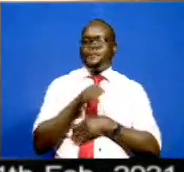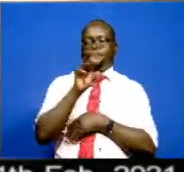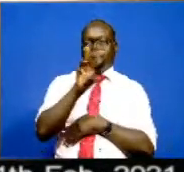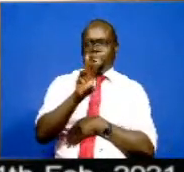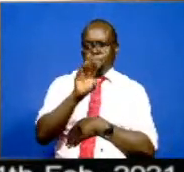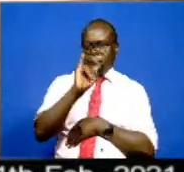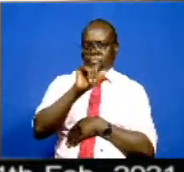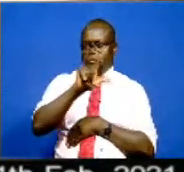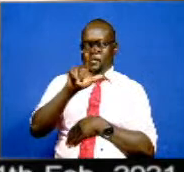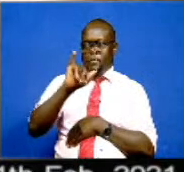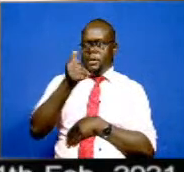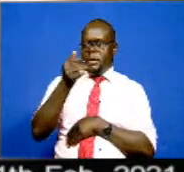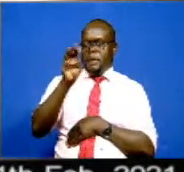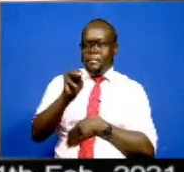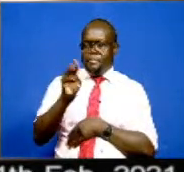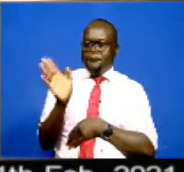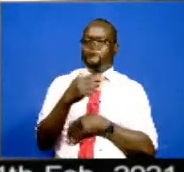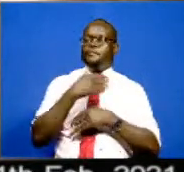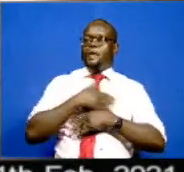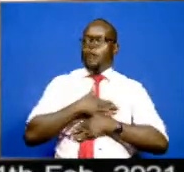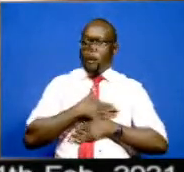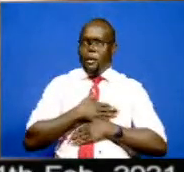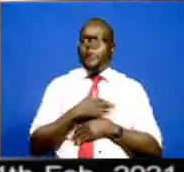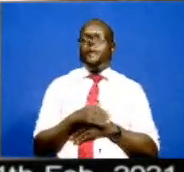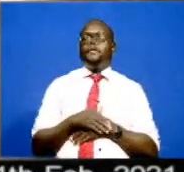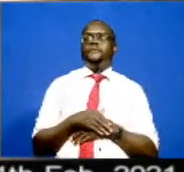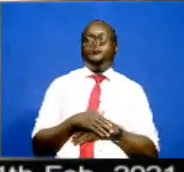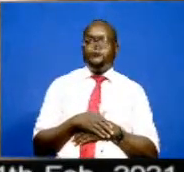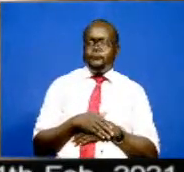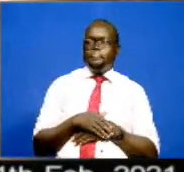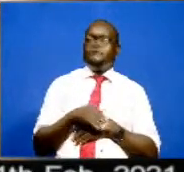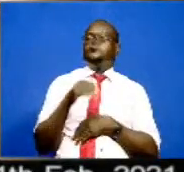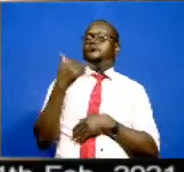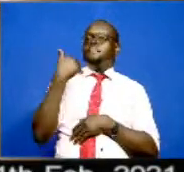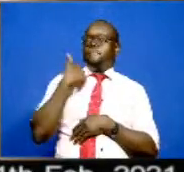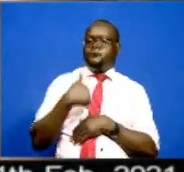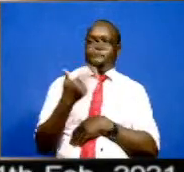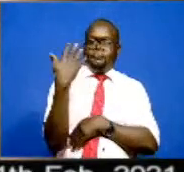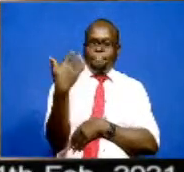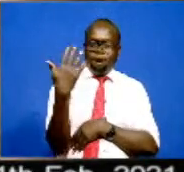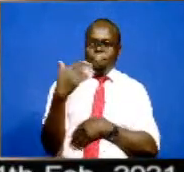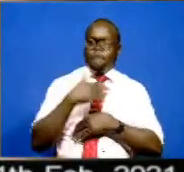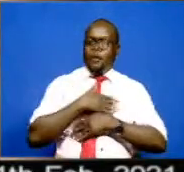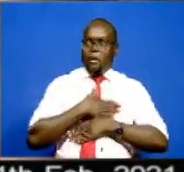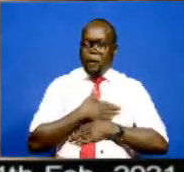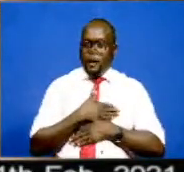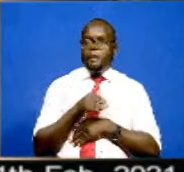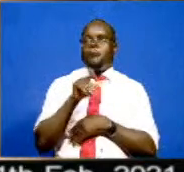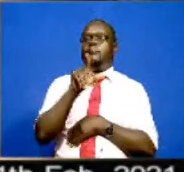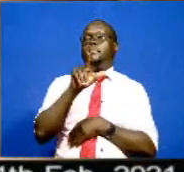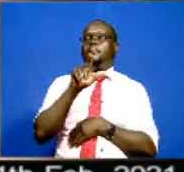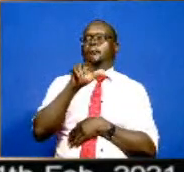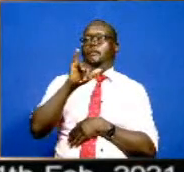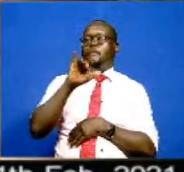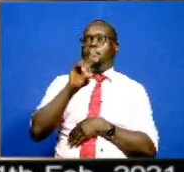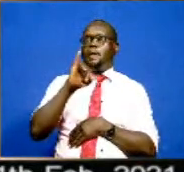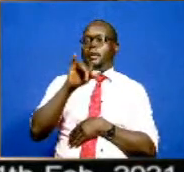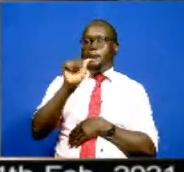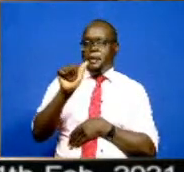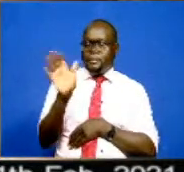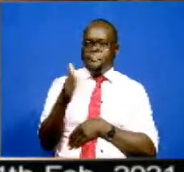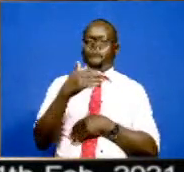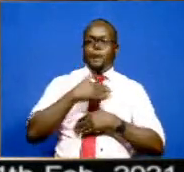Chirchir Chepkut, MP. The Honorable David Olesankok, MP. The Honorable Lydia Haikam Mnene Mzigi,